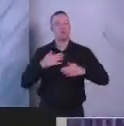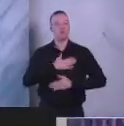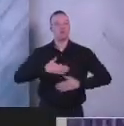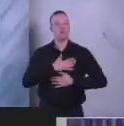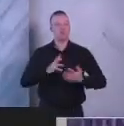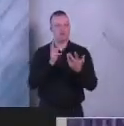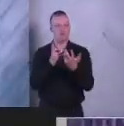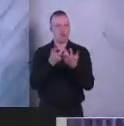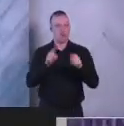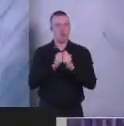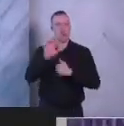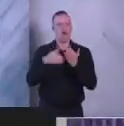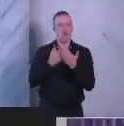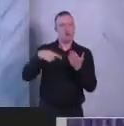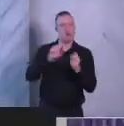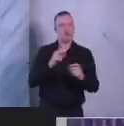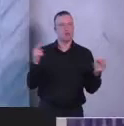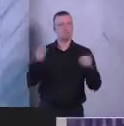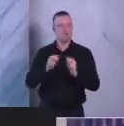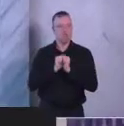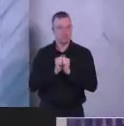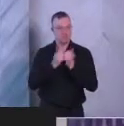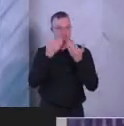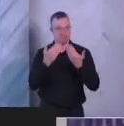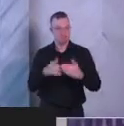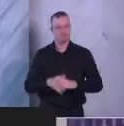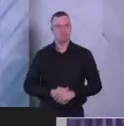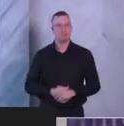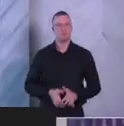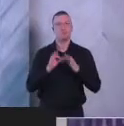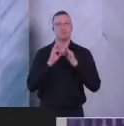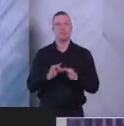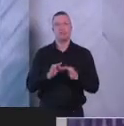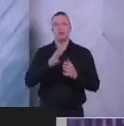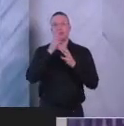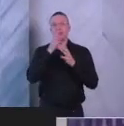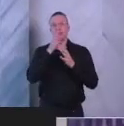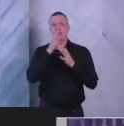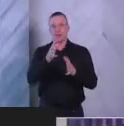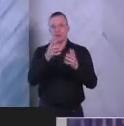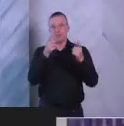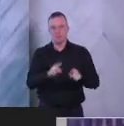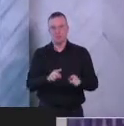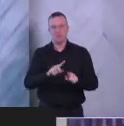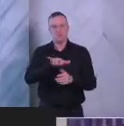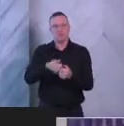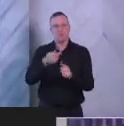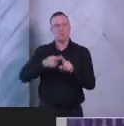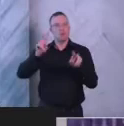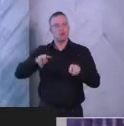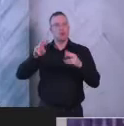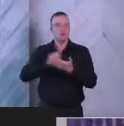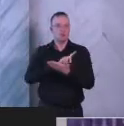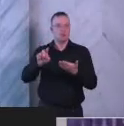that were made for all of us to be able to join together. In regards to hate incidents and crimes being motivated by prejudice, discrimination,